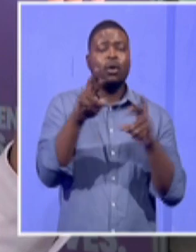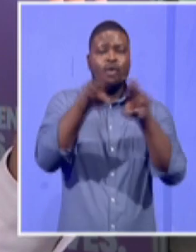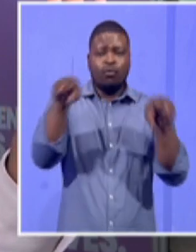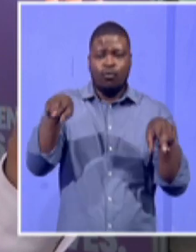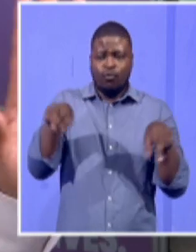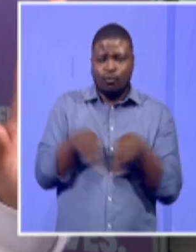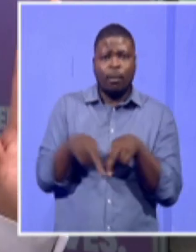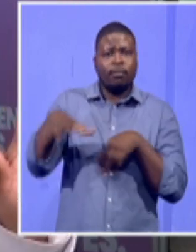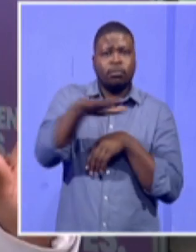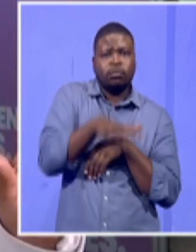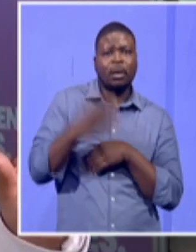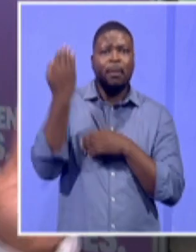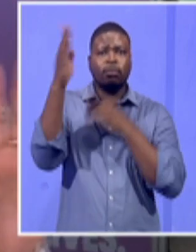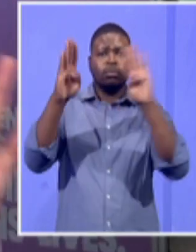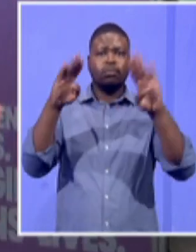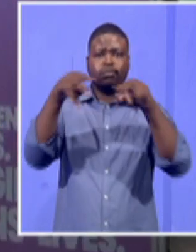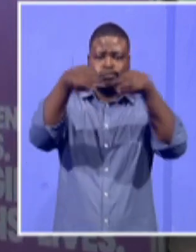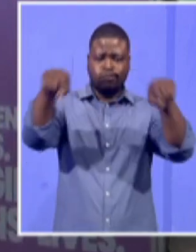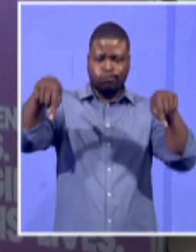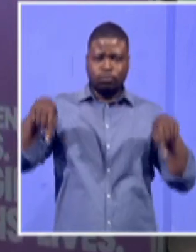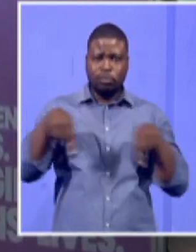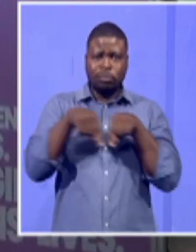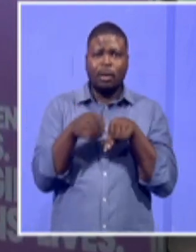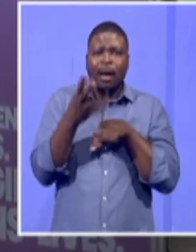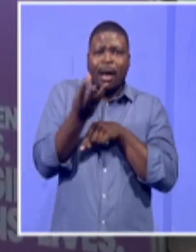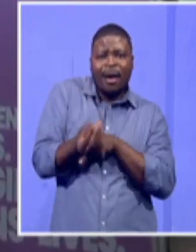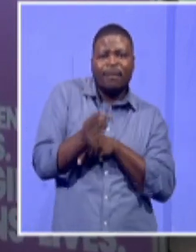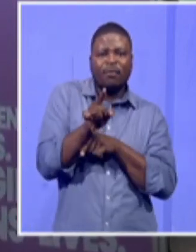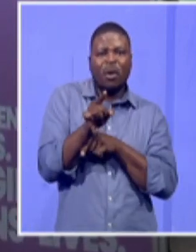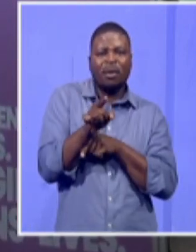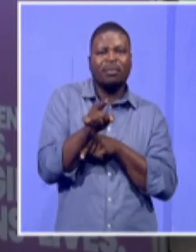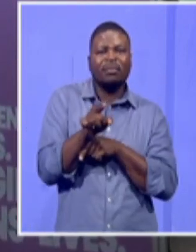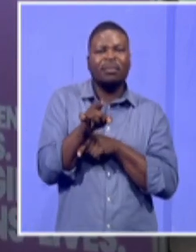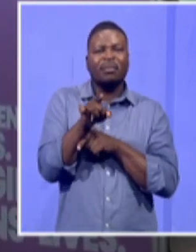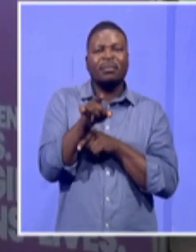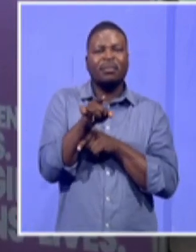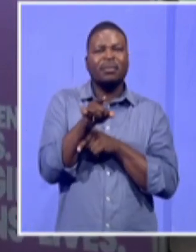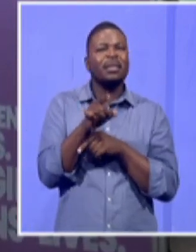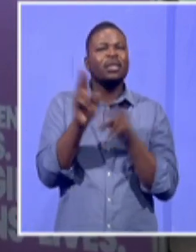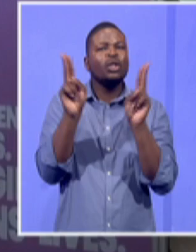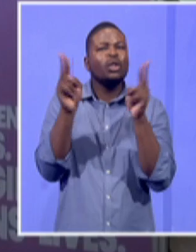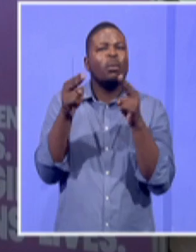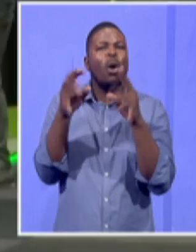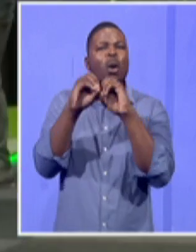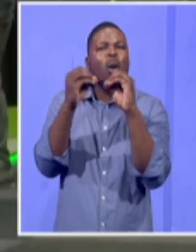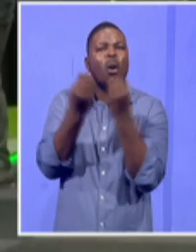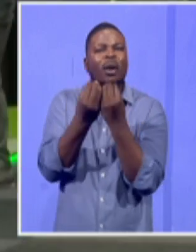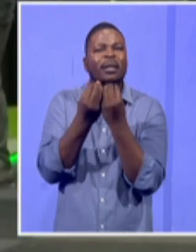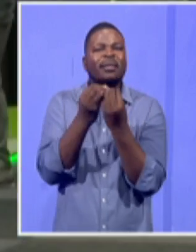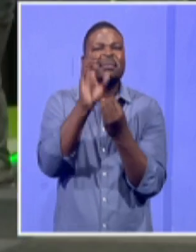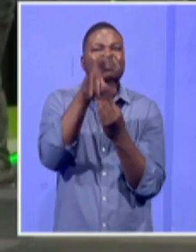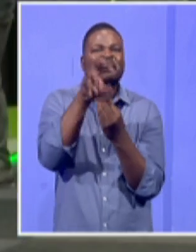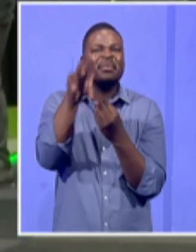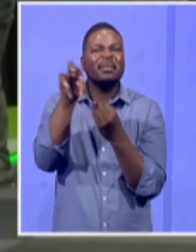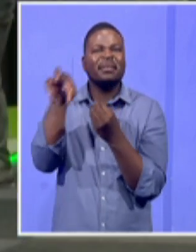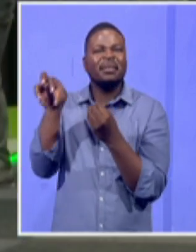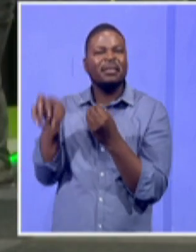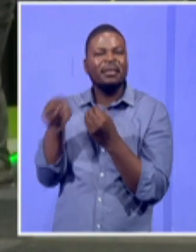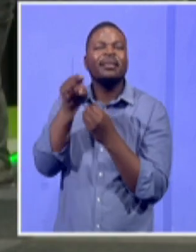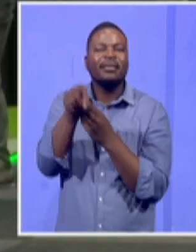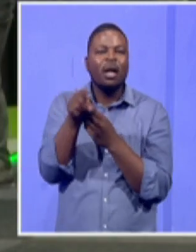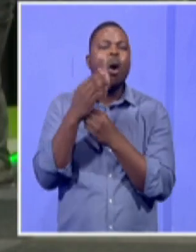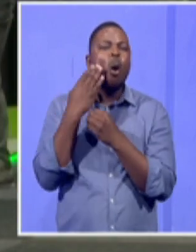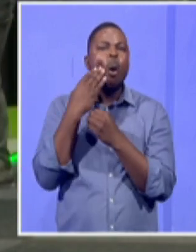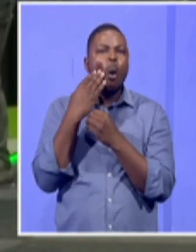the exhibition room, really taken up by some of the, what one would call the smallest sort of organizations. And then what you're seeing is, if you go